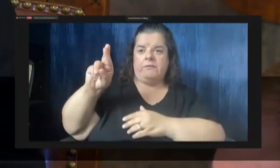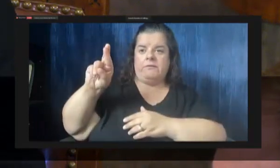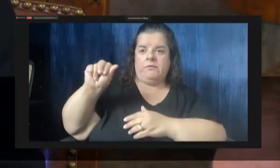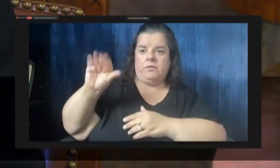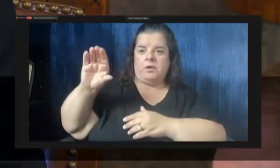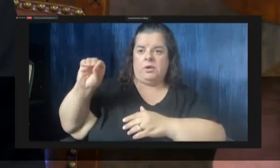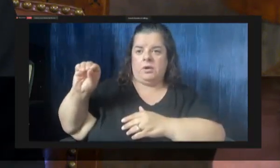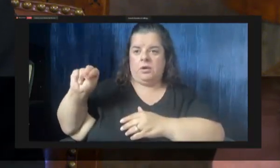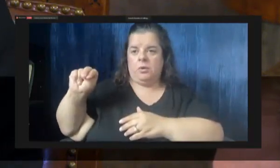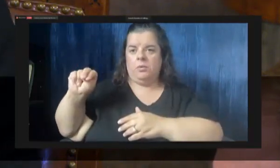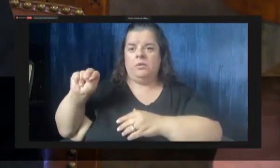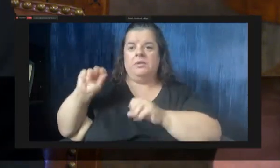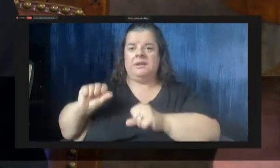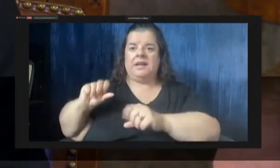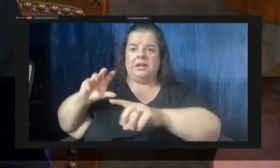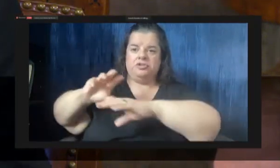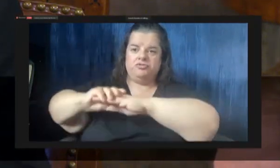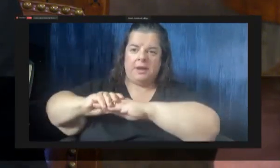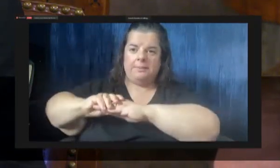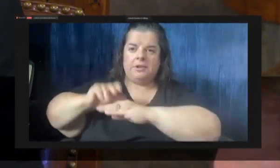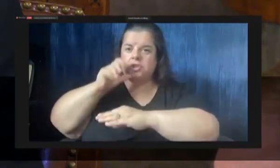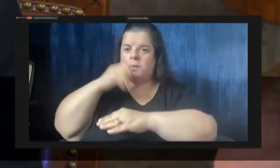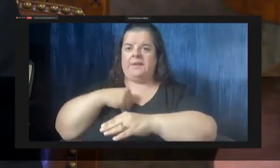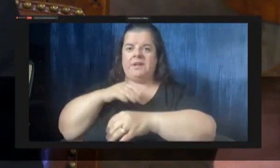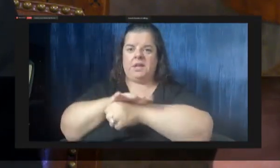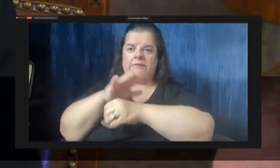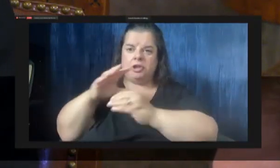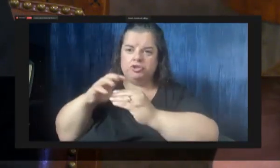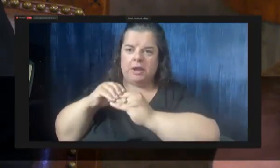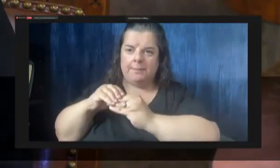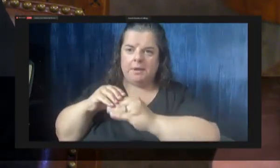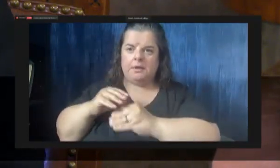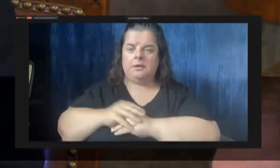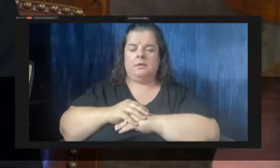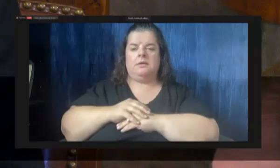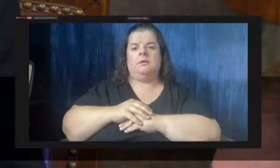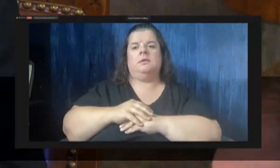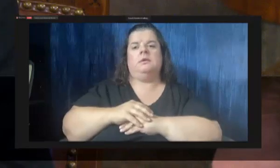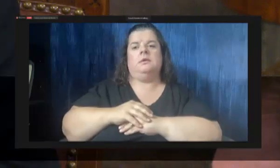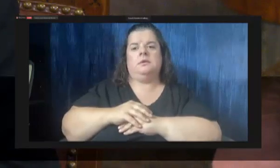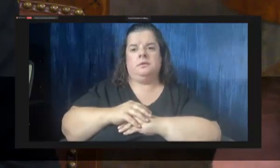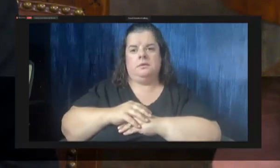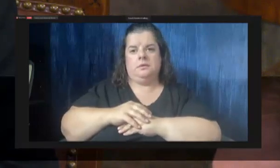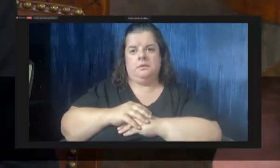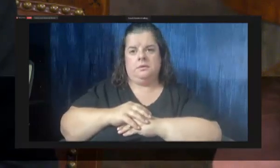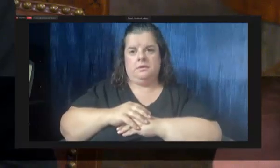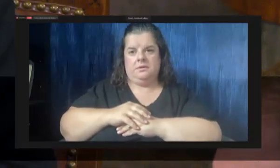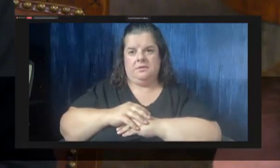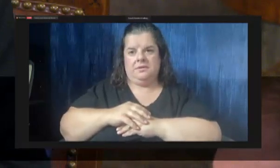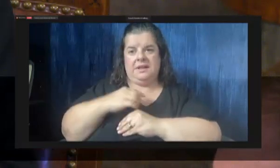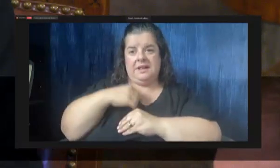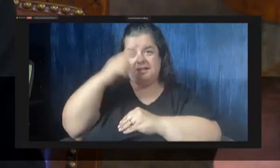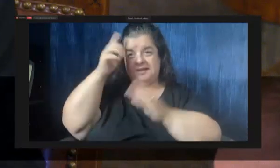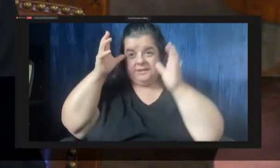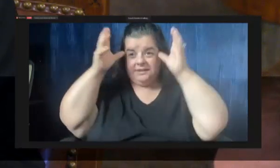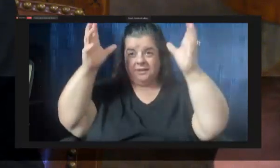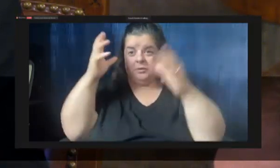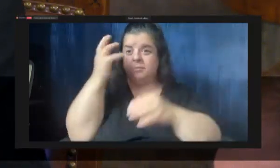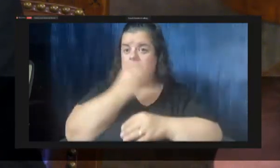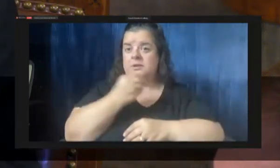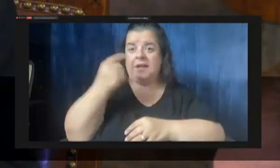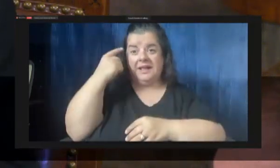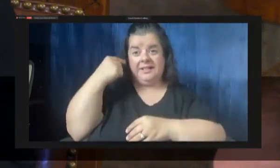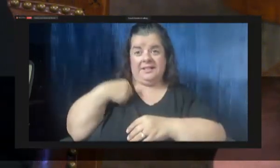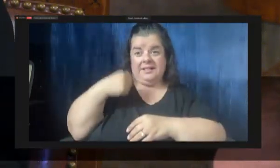is trap, and we don't have enough traps. And it is, you know, and I think deer are beautiful. I think raccoon